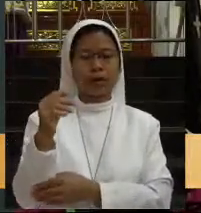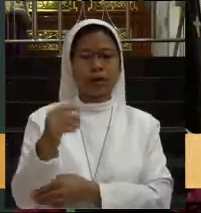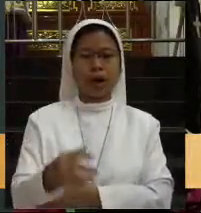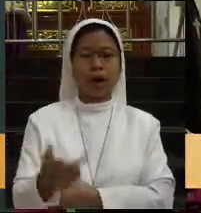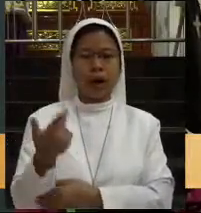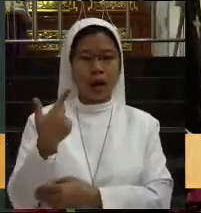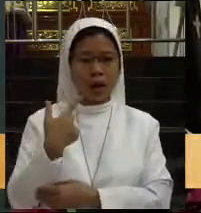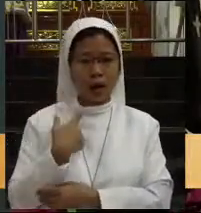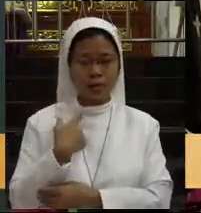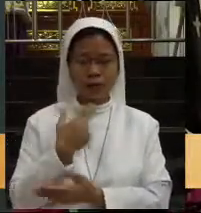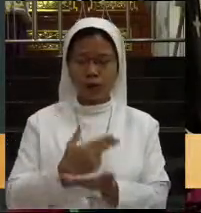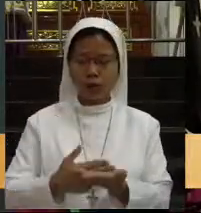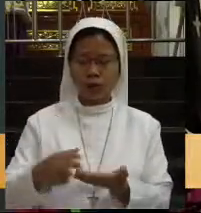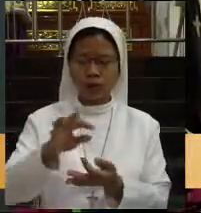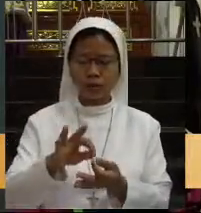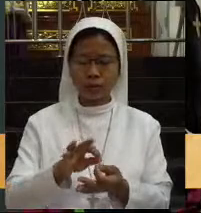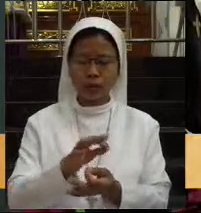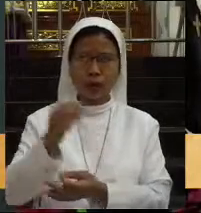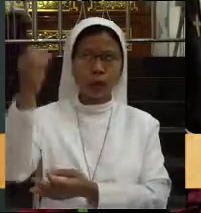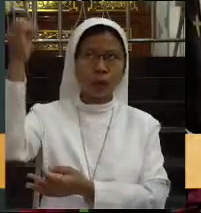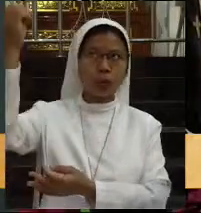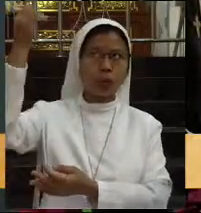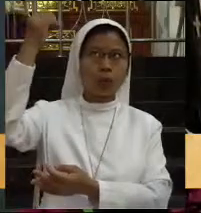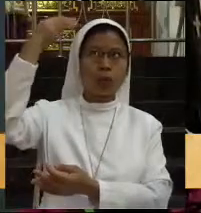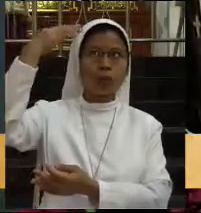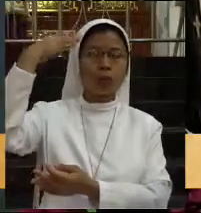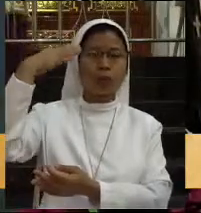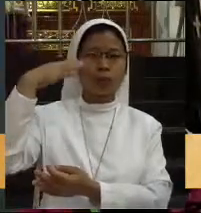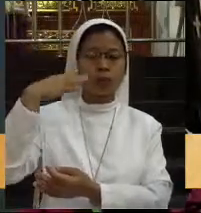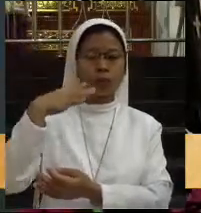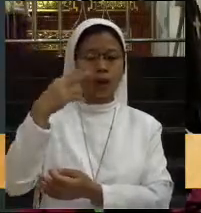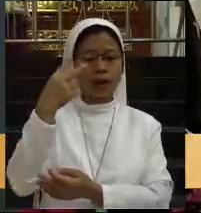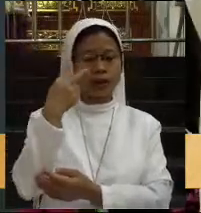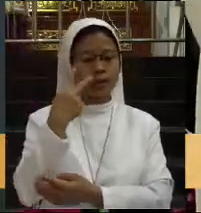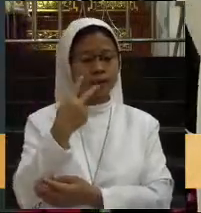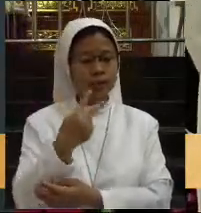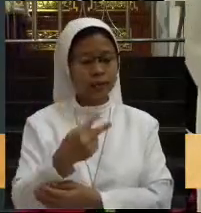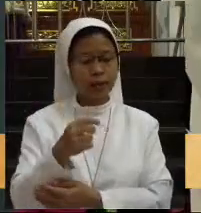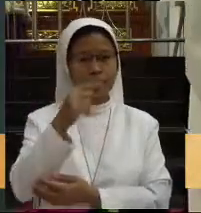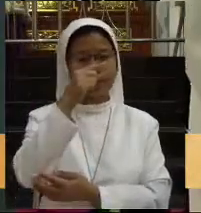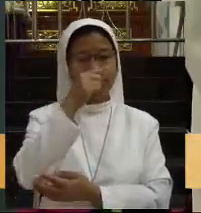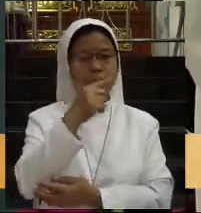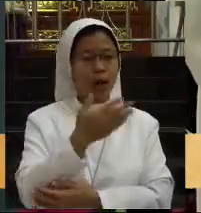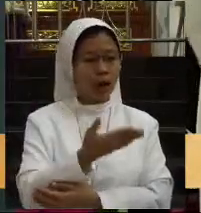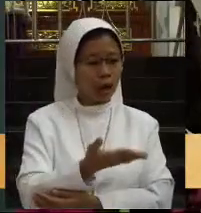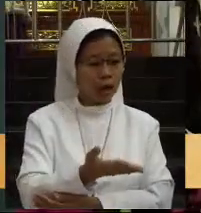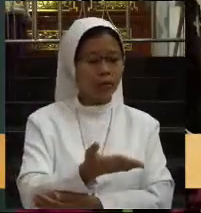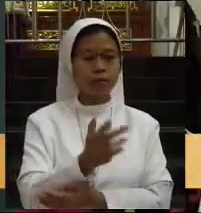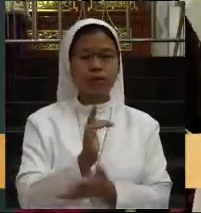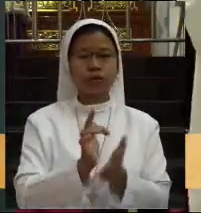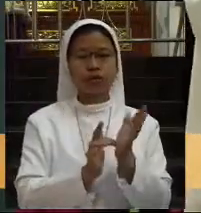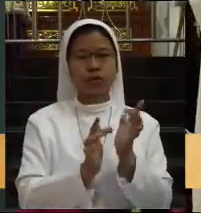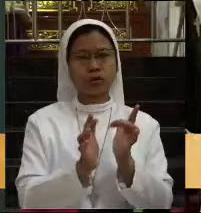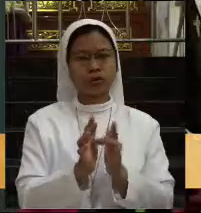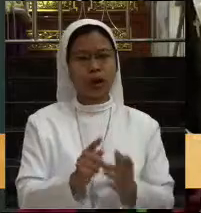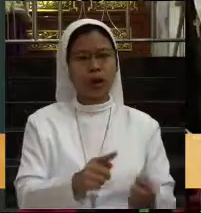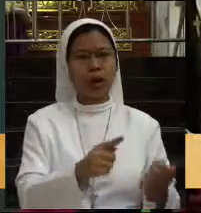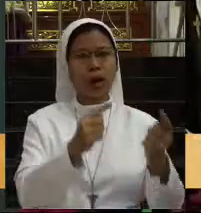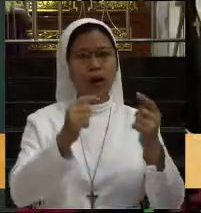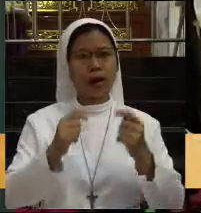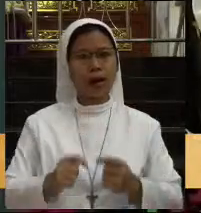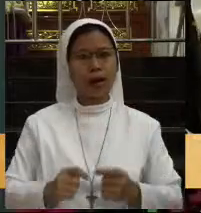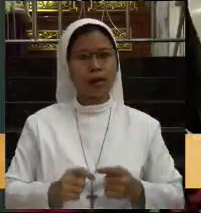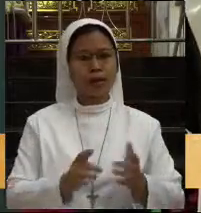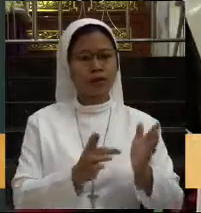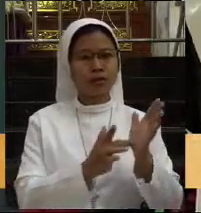overshadowed by light, the light that will come to its fullest in the coming of the